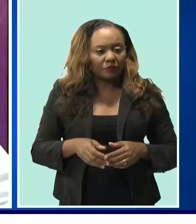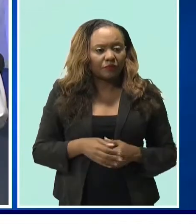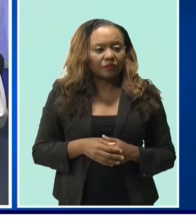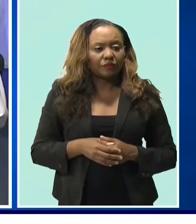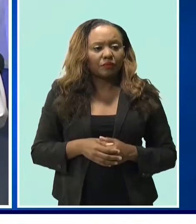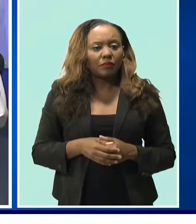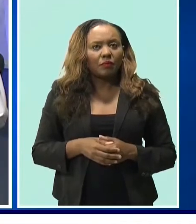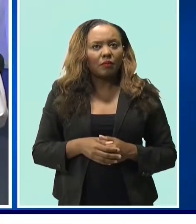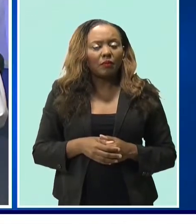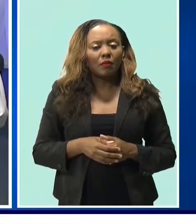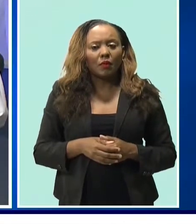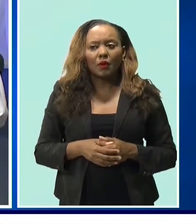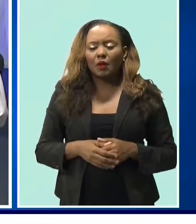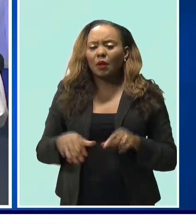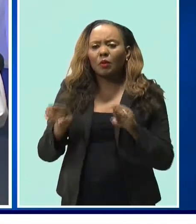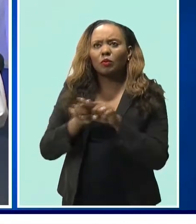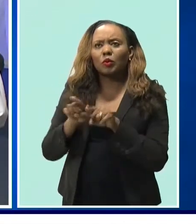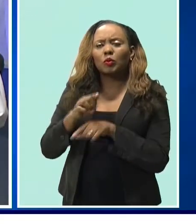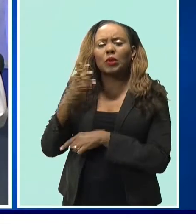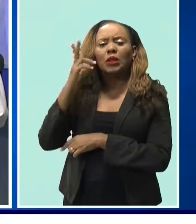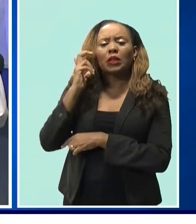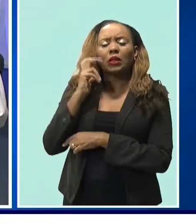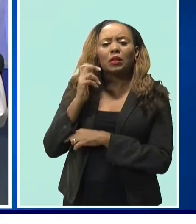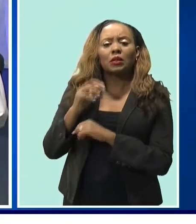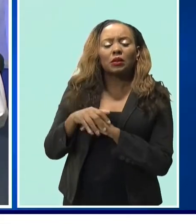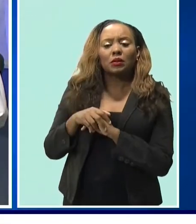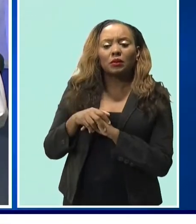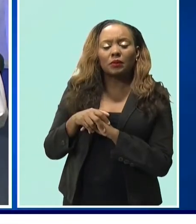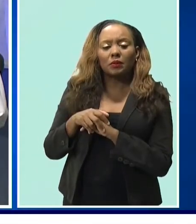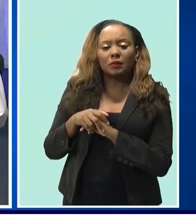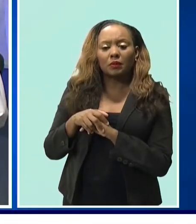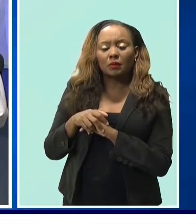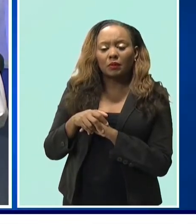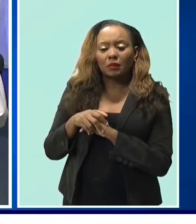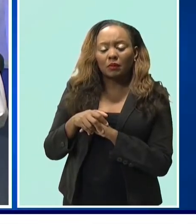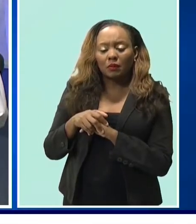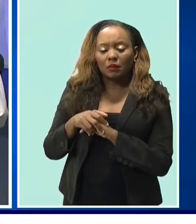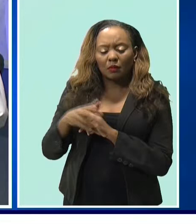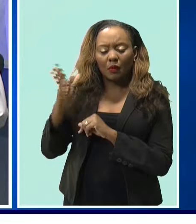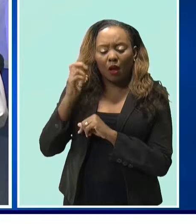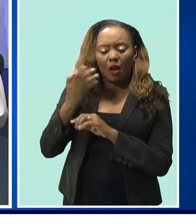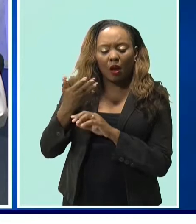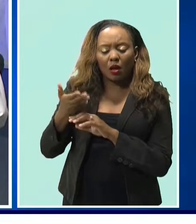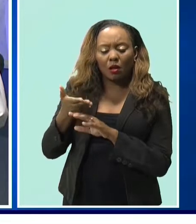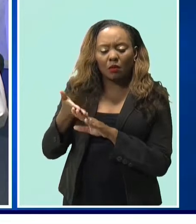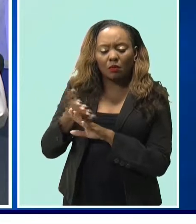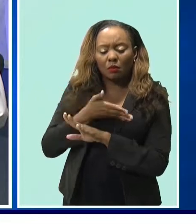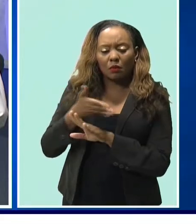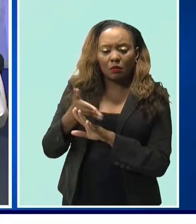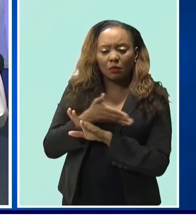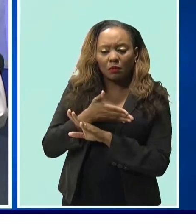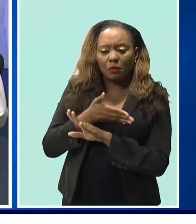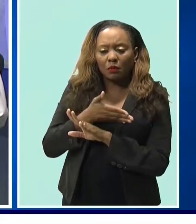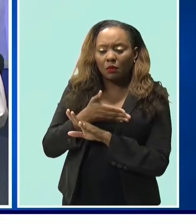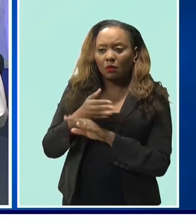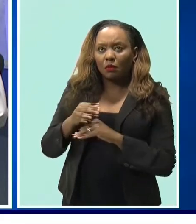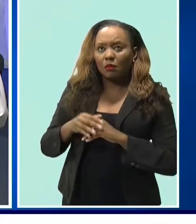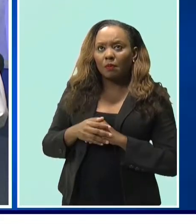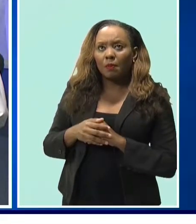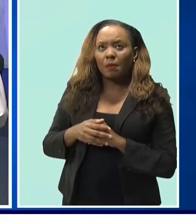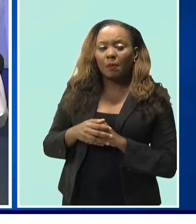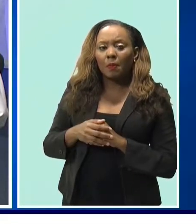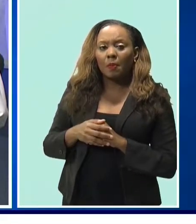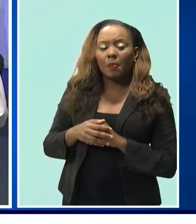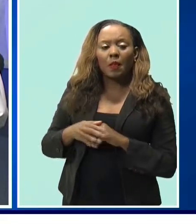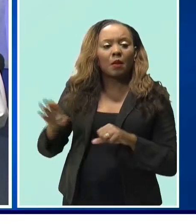were hearing, and I think you had started to address this earlier, business places have been talking about